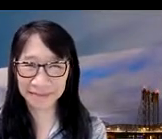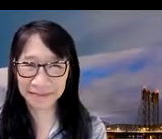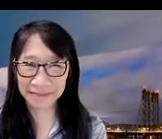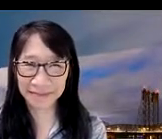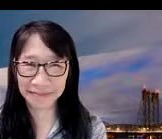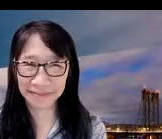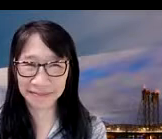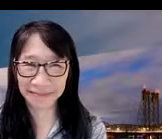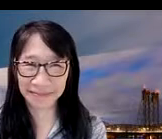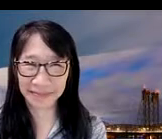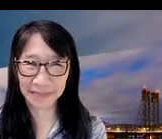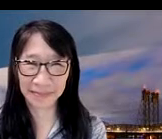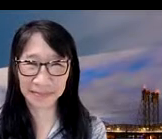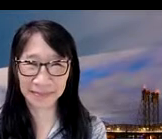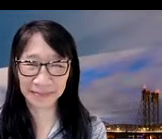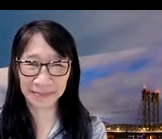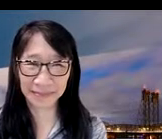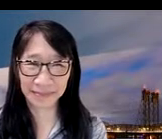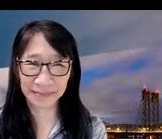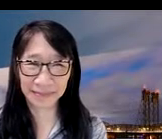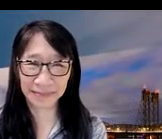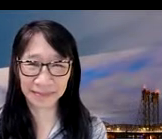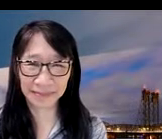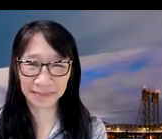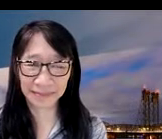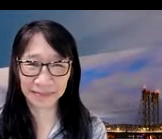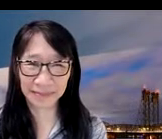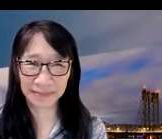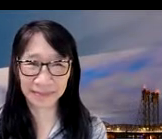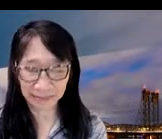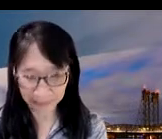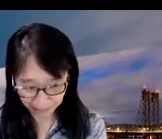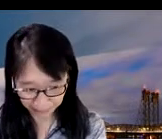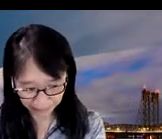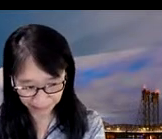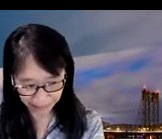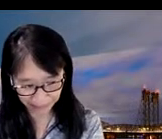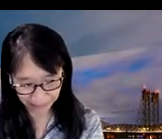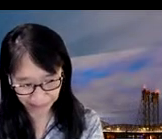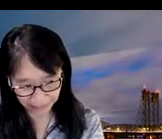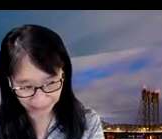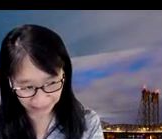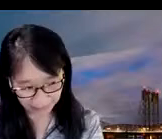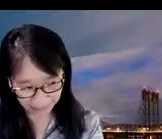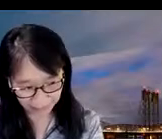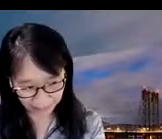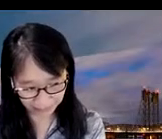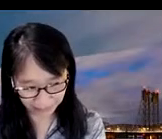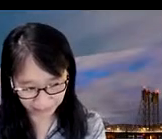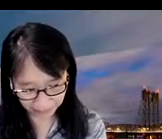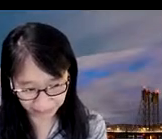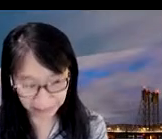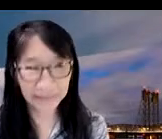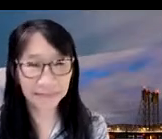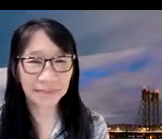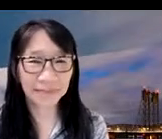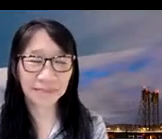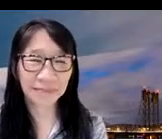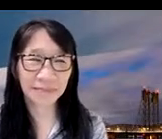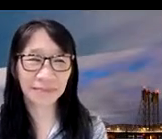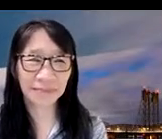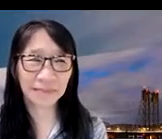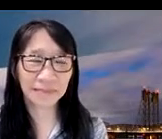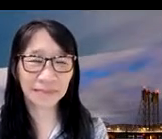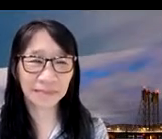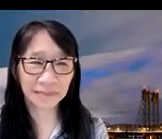climb up all the way several stories up. It's actually a place where you can kind of take your time and do it in a